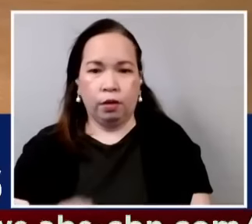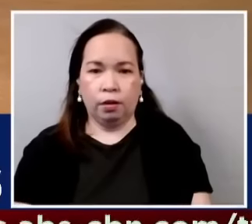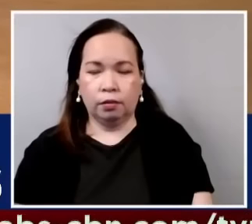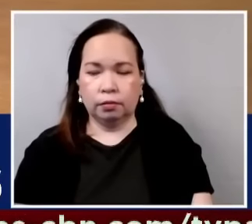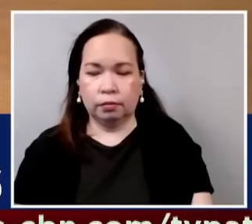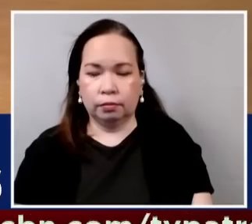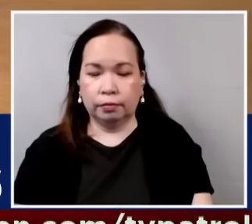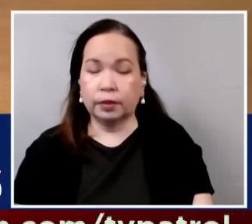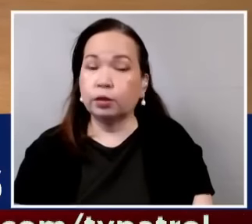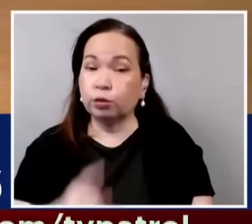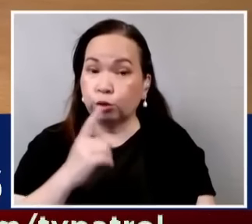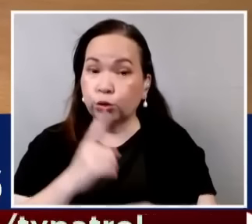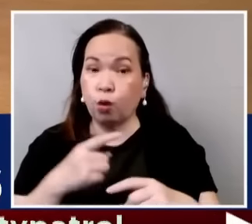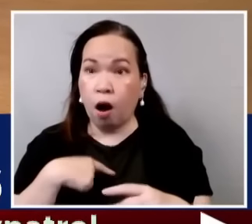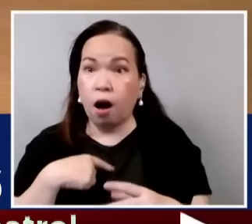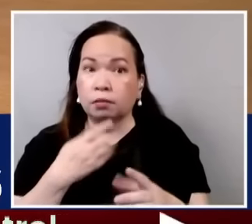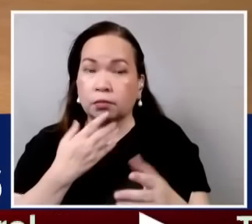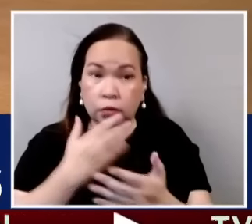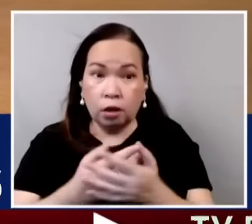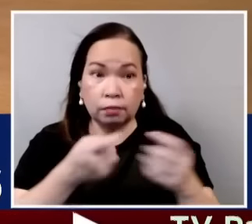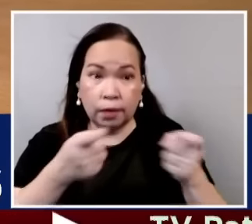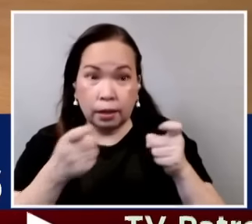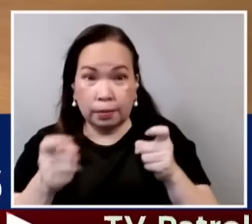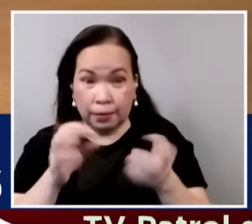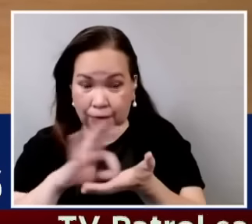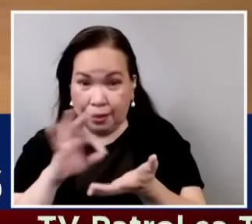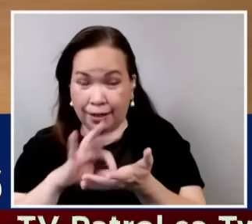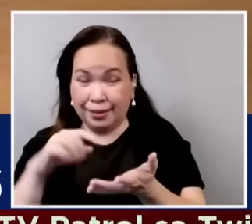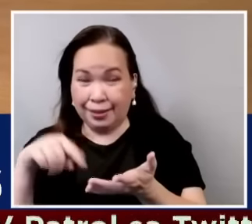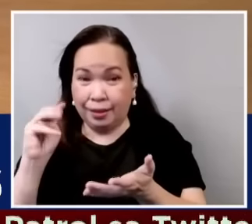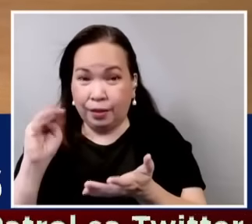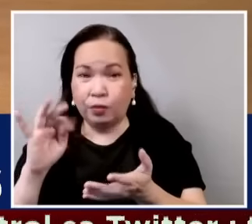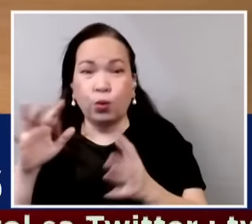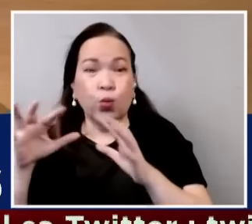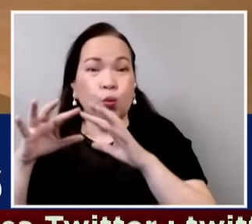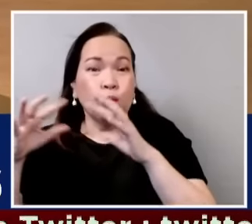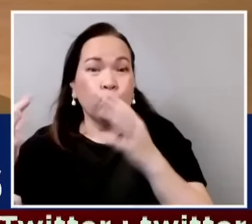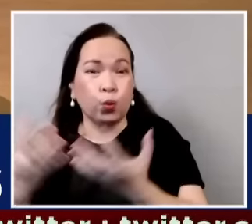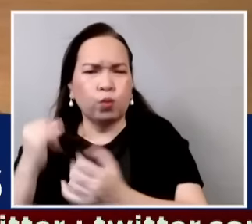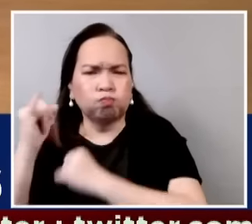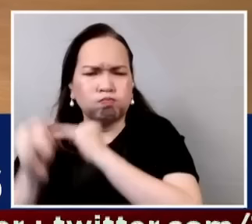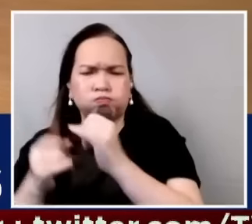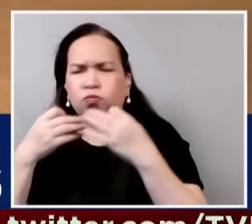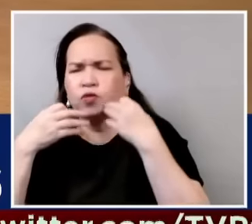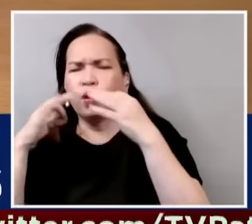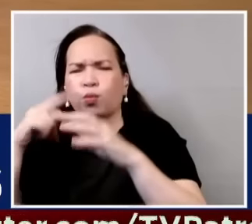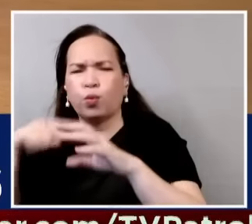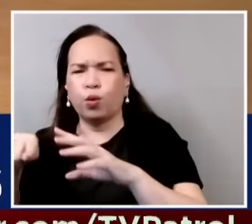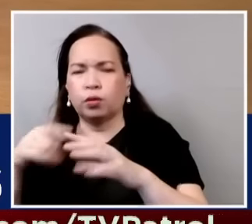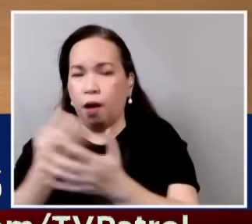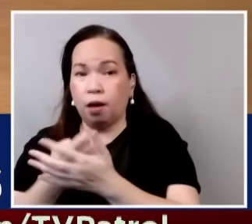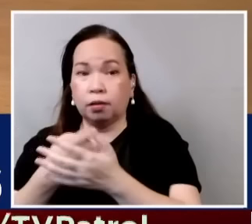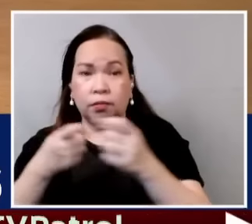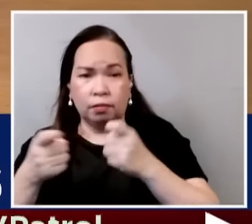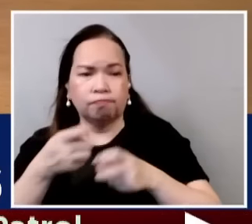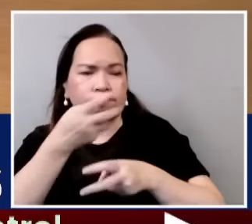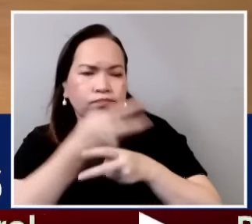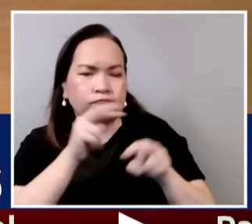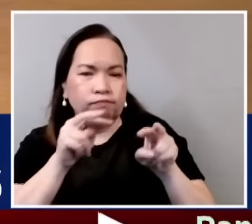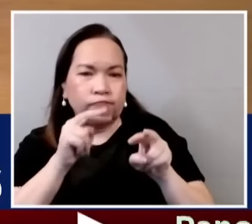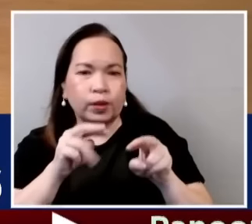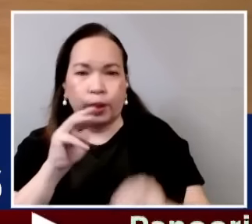To ensure sound financial management, a group of internationally recognized economic managers shall oversee the operations of the